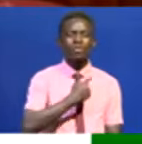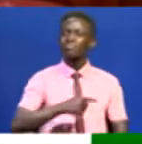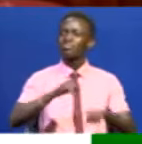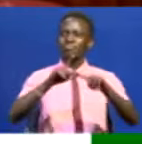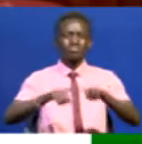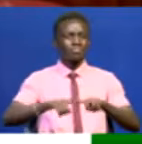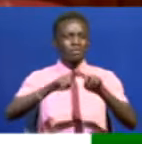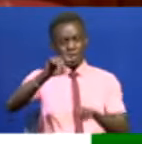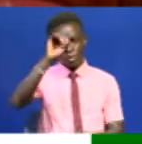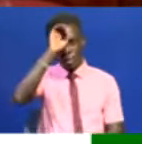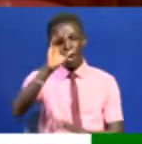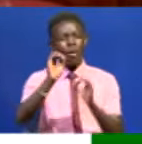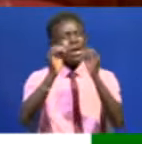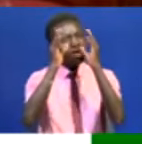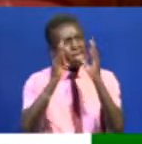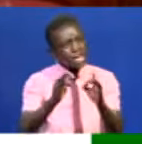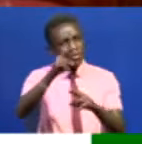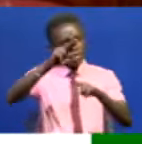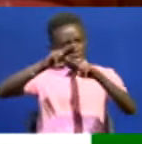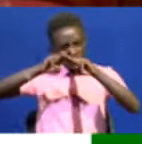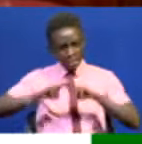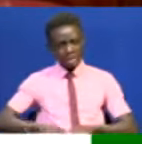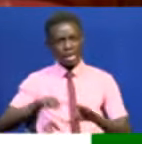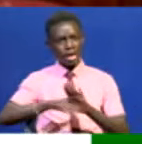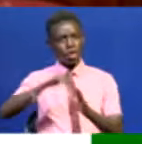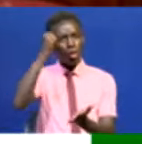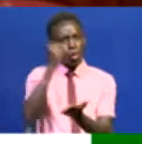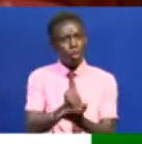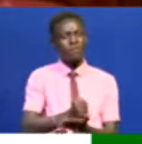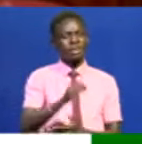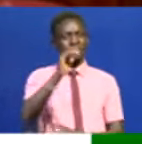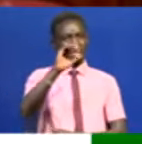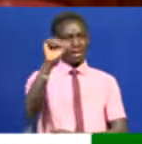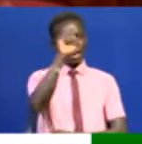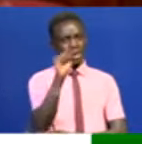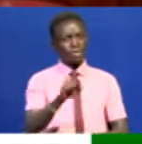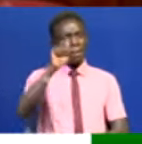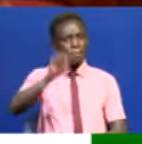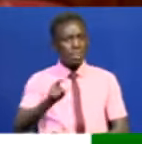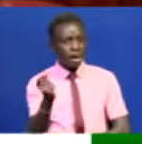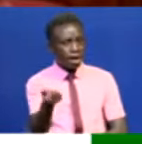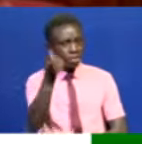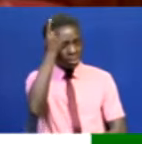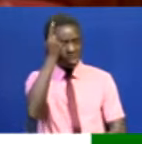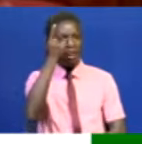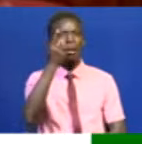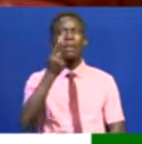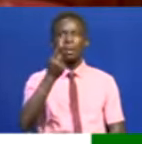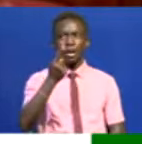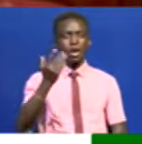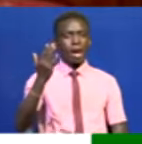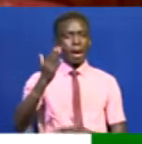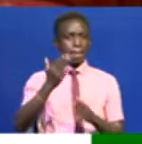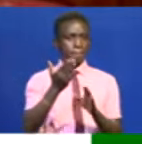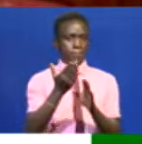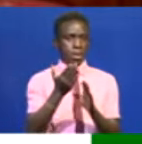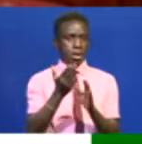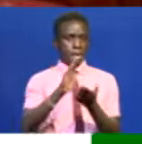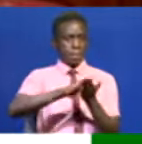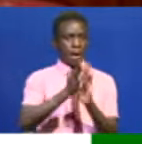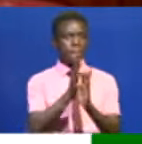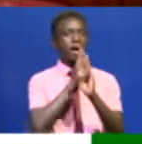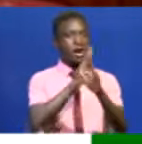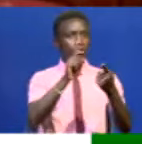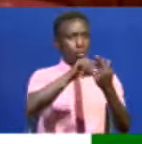in the cabinet, you must understand that apart from being answerable to the appointing authority,